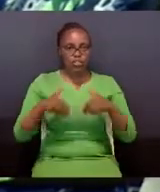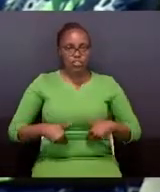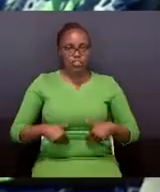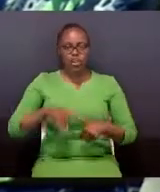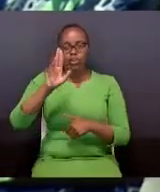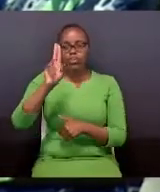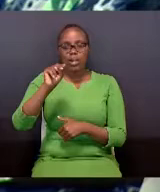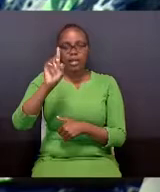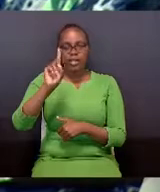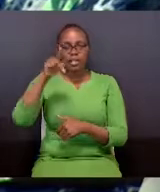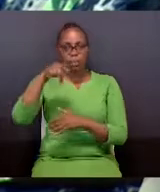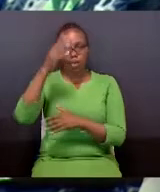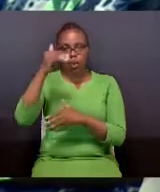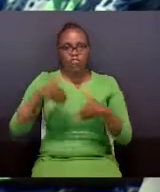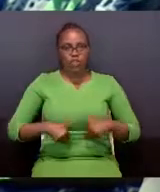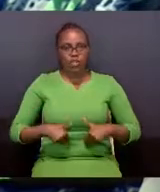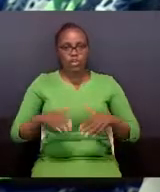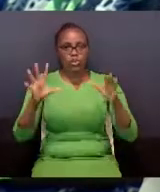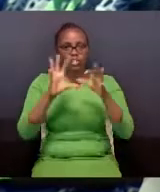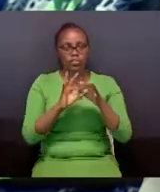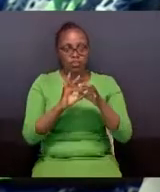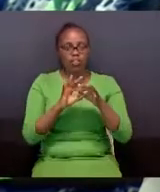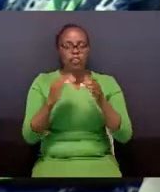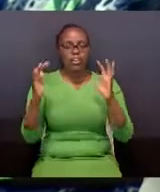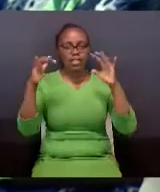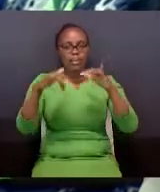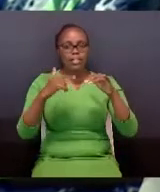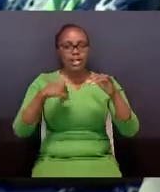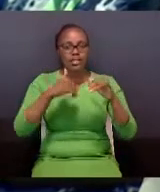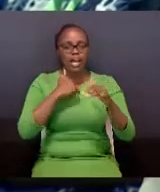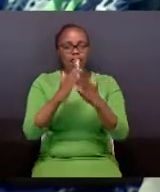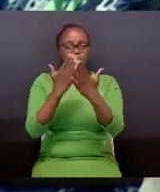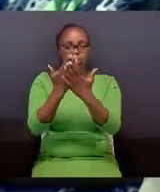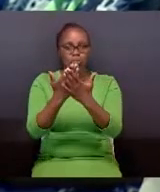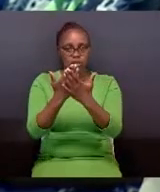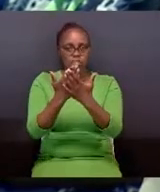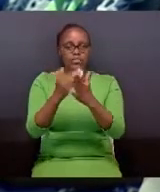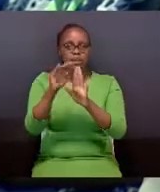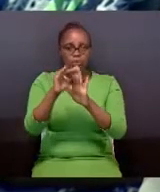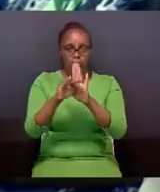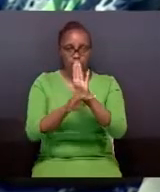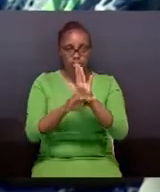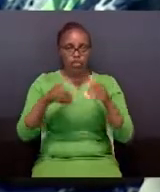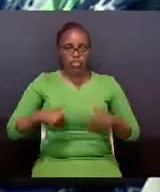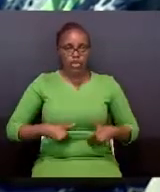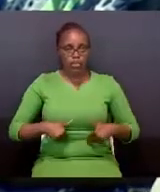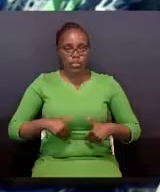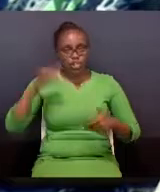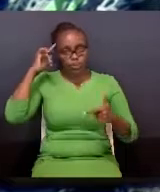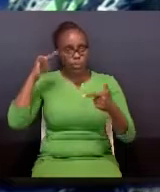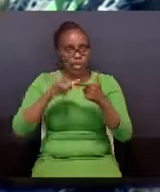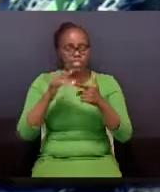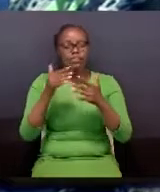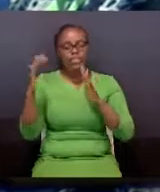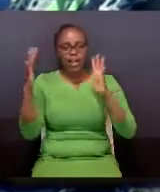UNDP for the Youth Connect Climate Summit. We even made a proposition statement for the youths towards climate